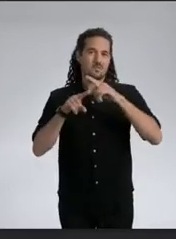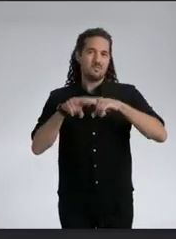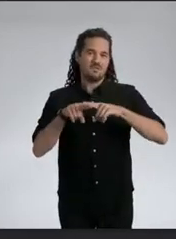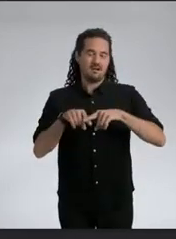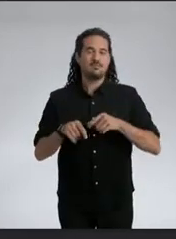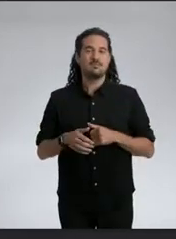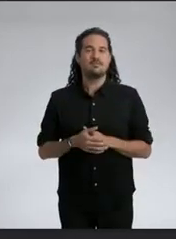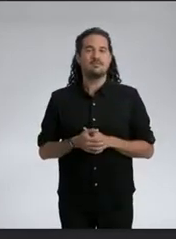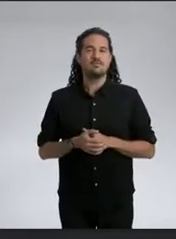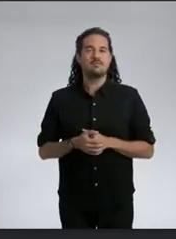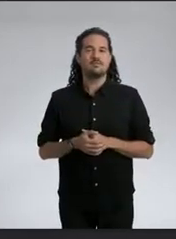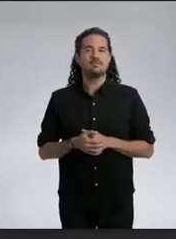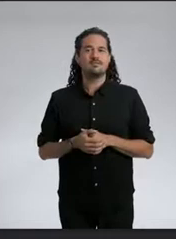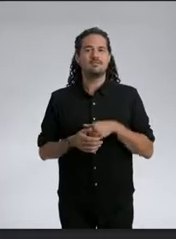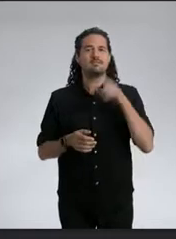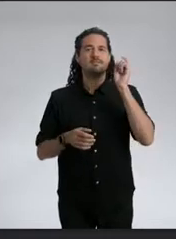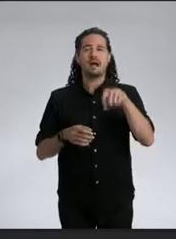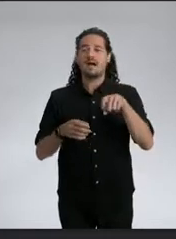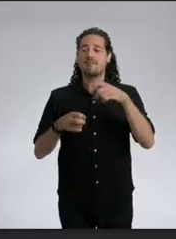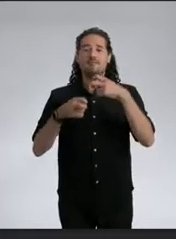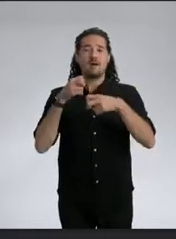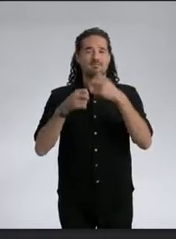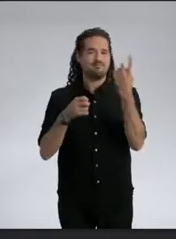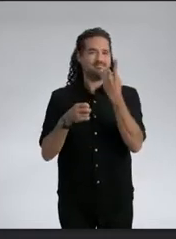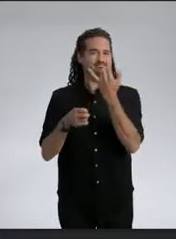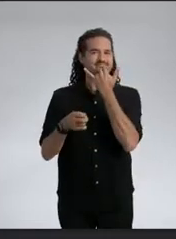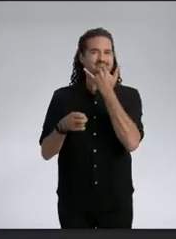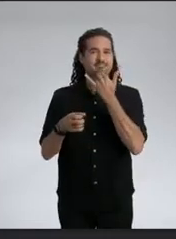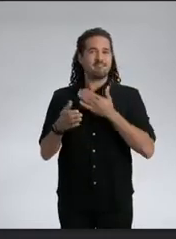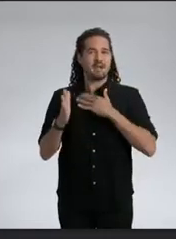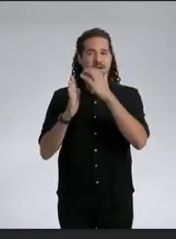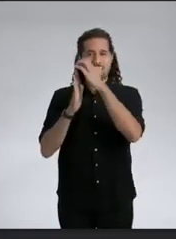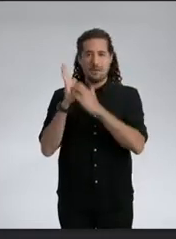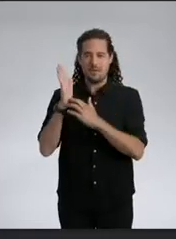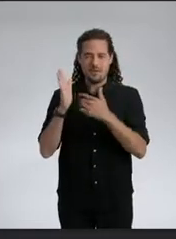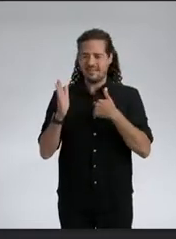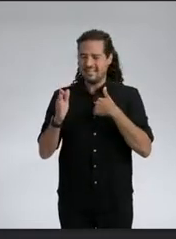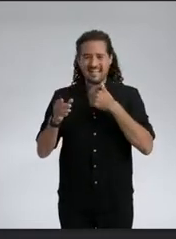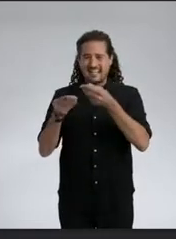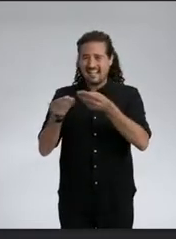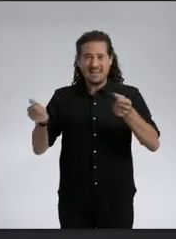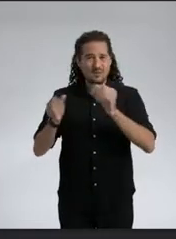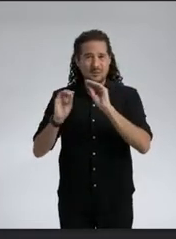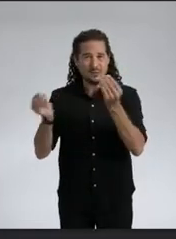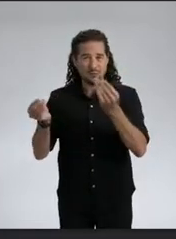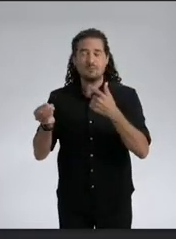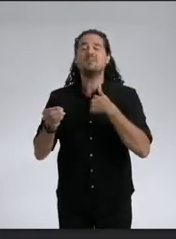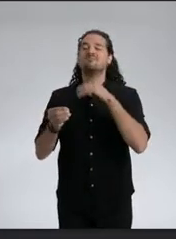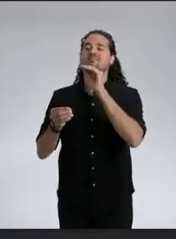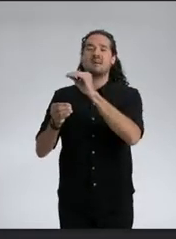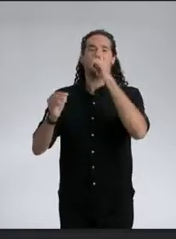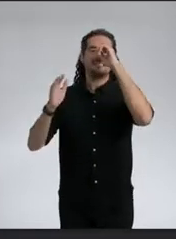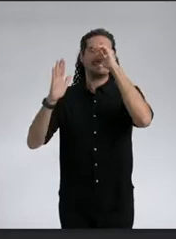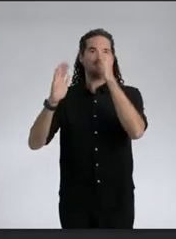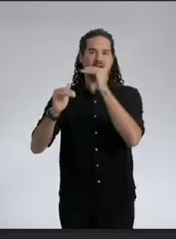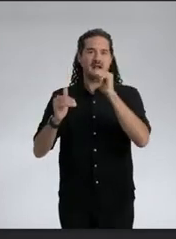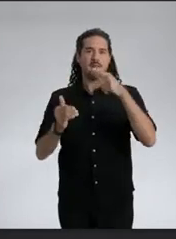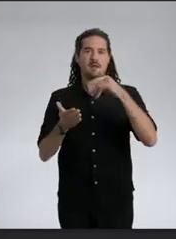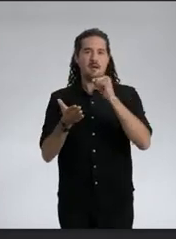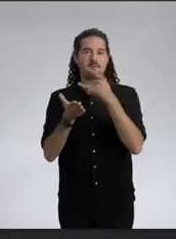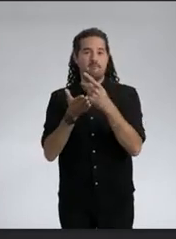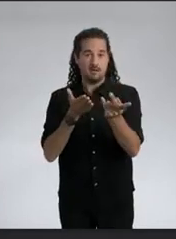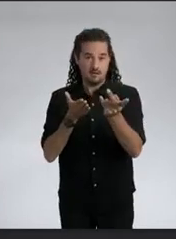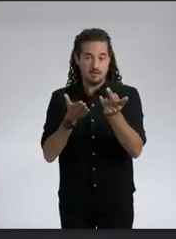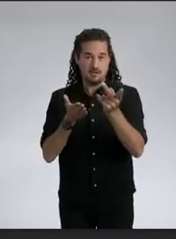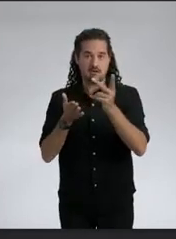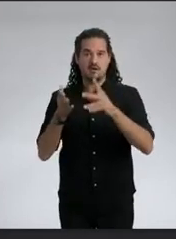in my code. But until I can fix it, I'll adopt the new expected fail API and include a message about reliability for the